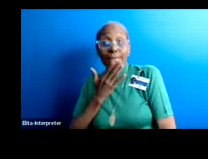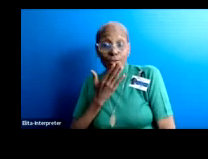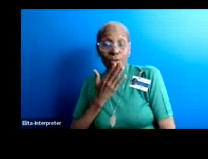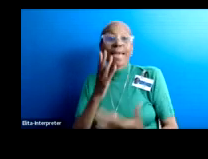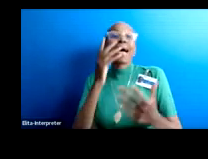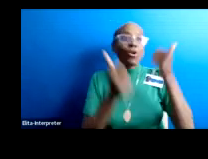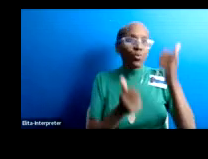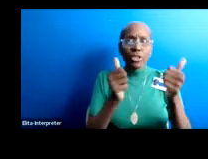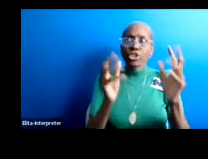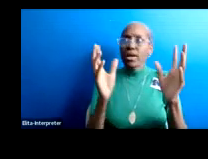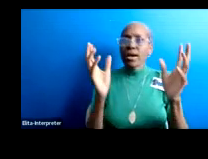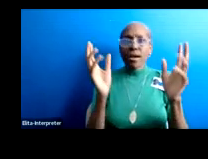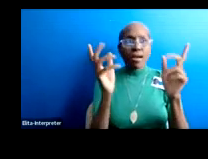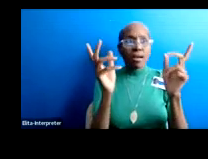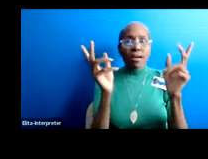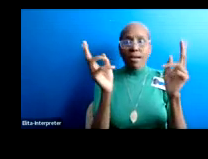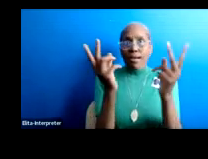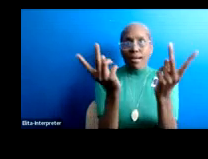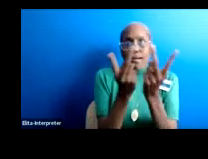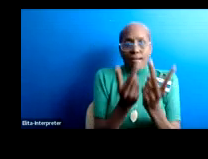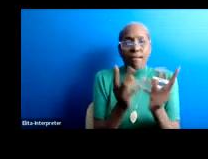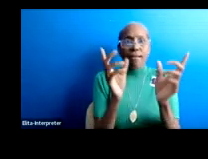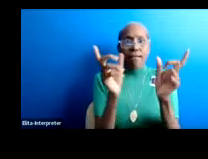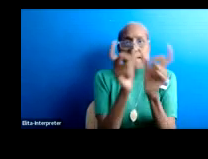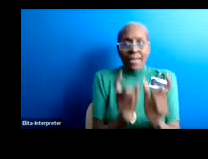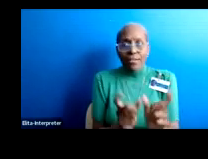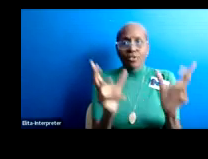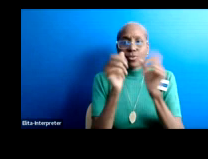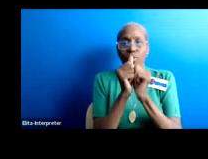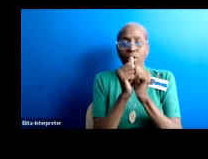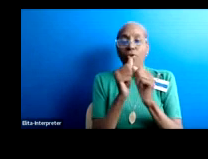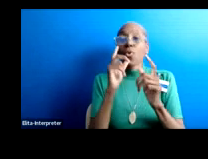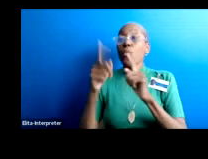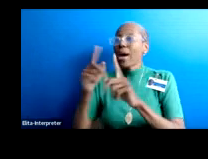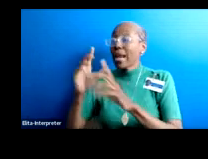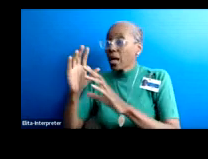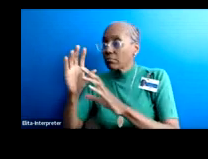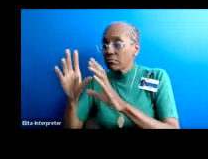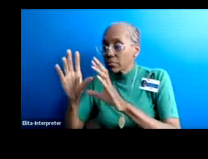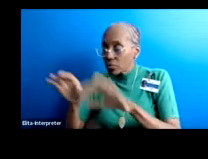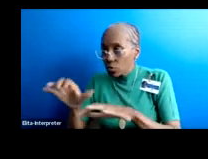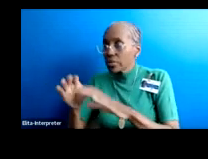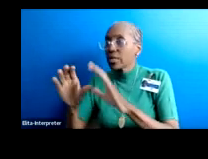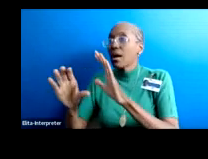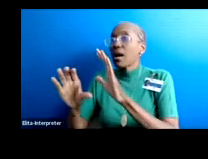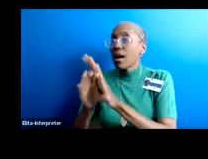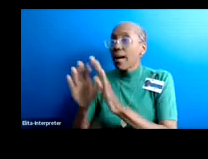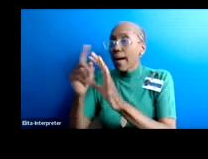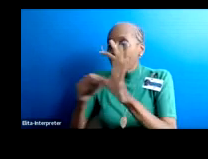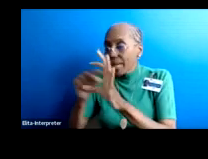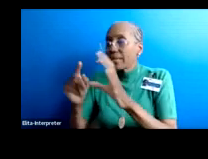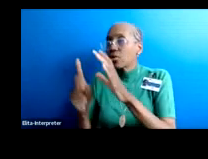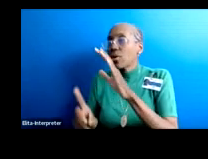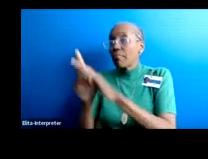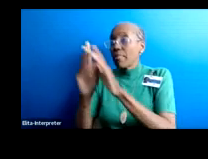they need to be in order to give good color contrast when I'm coding web buttons or coding pop-up boxes or anything like